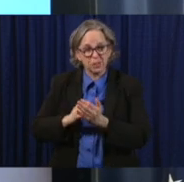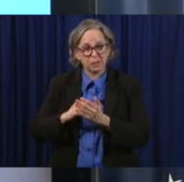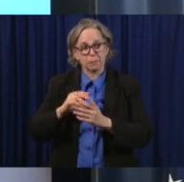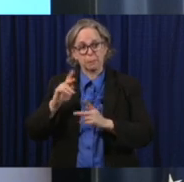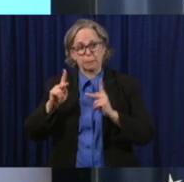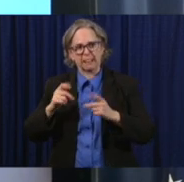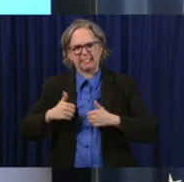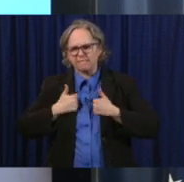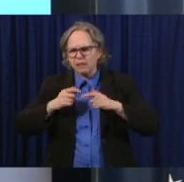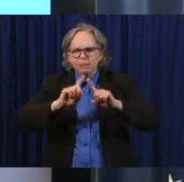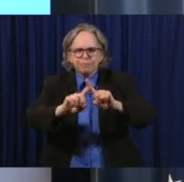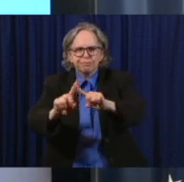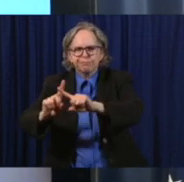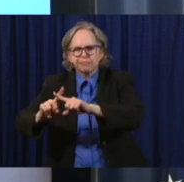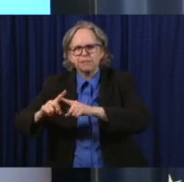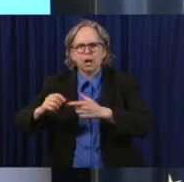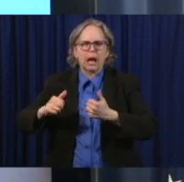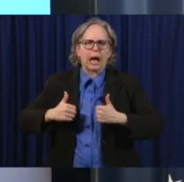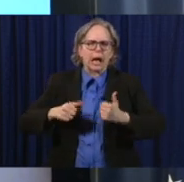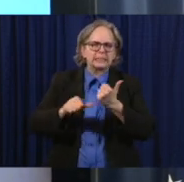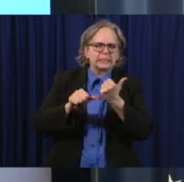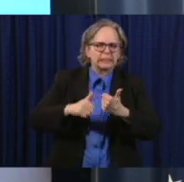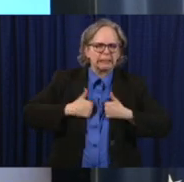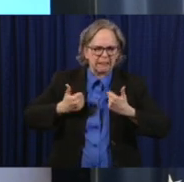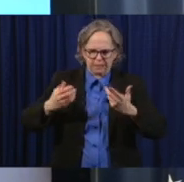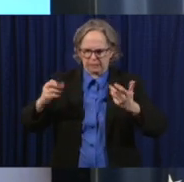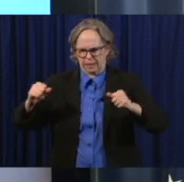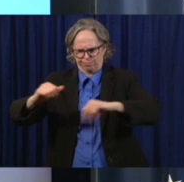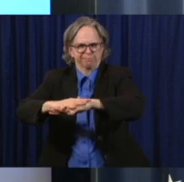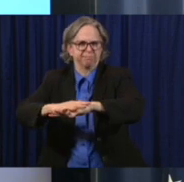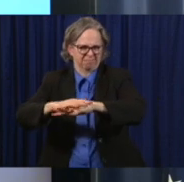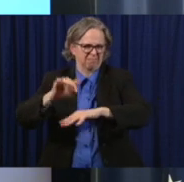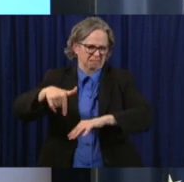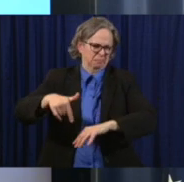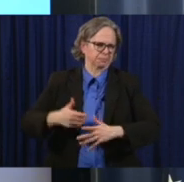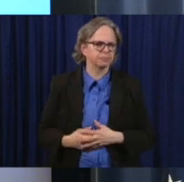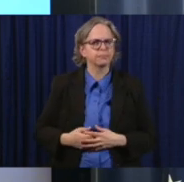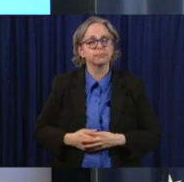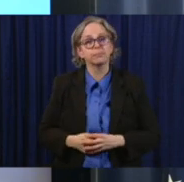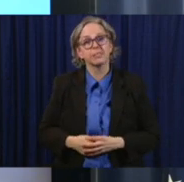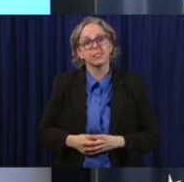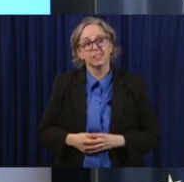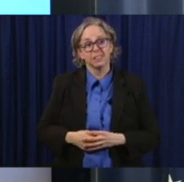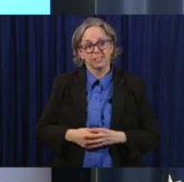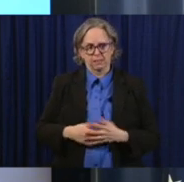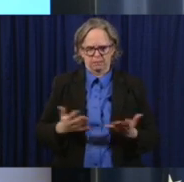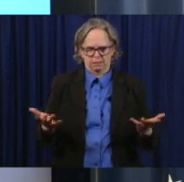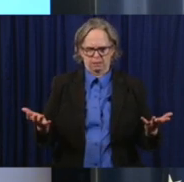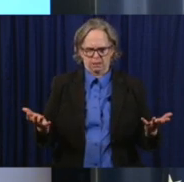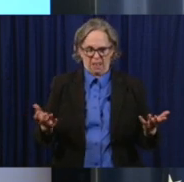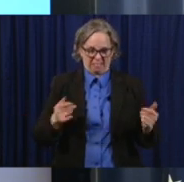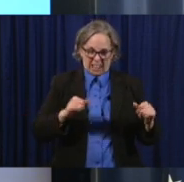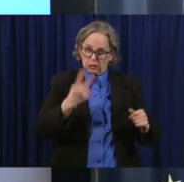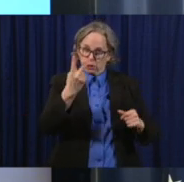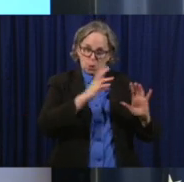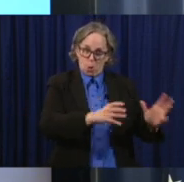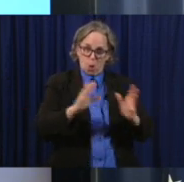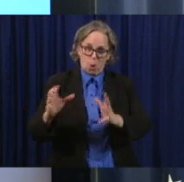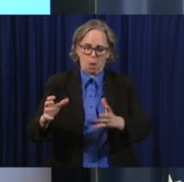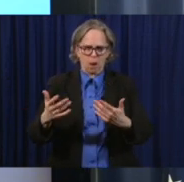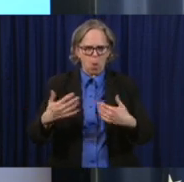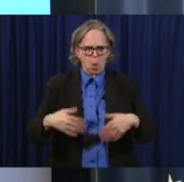living environments. So just those two groups of very important Ohioans